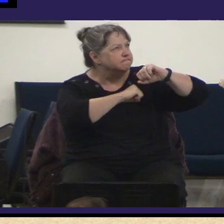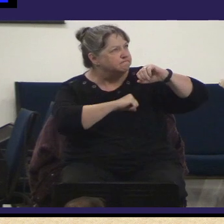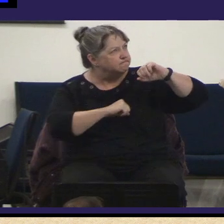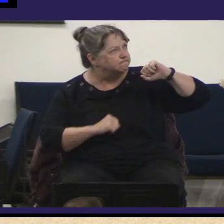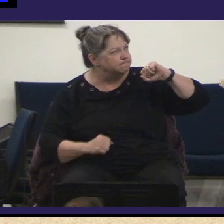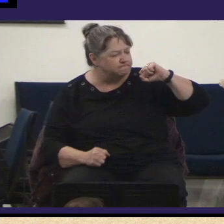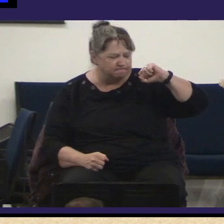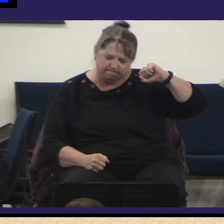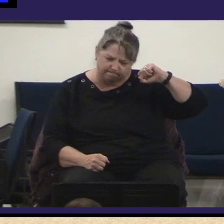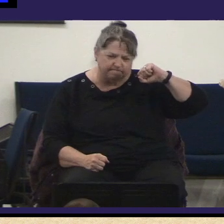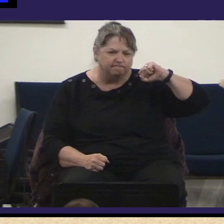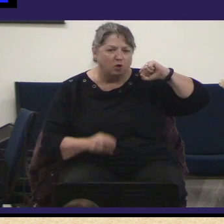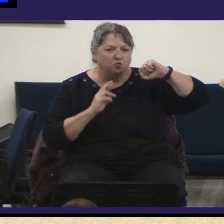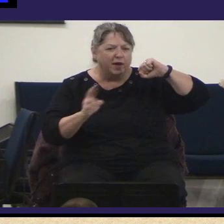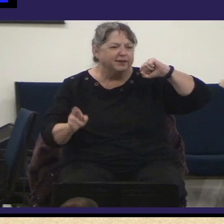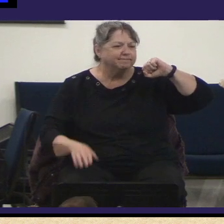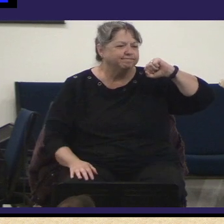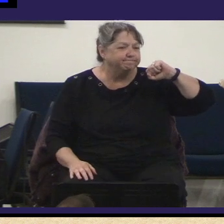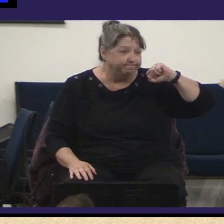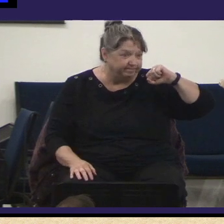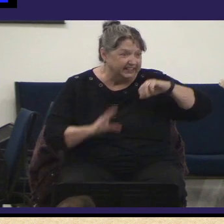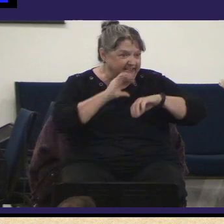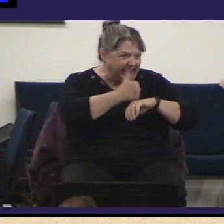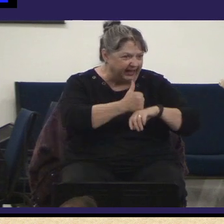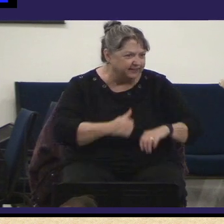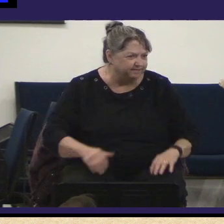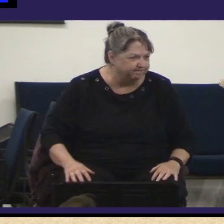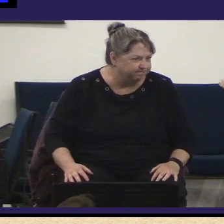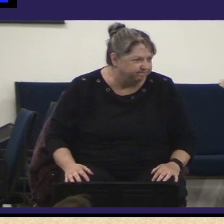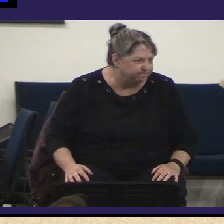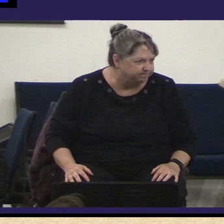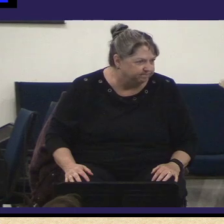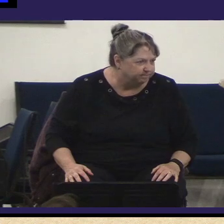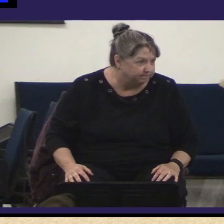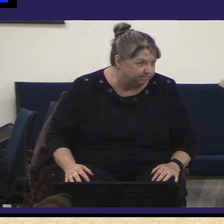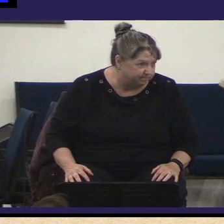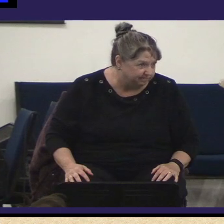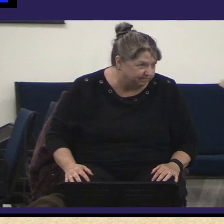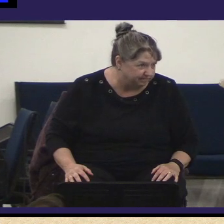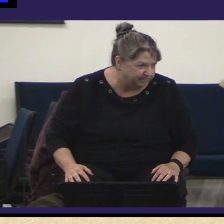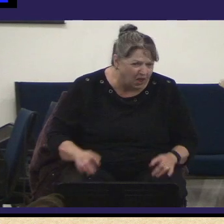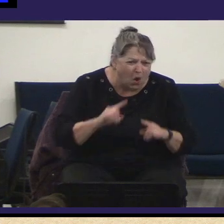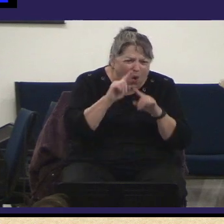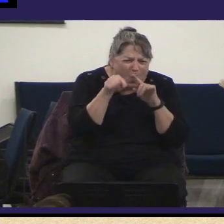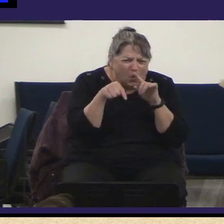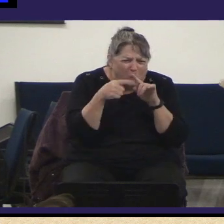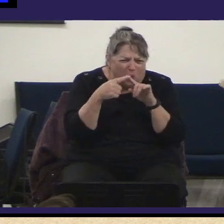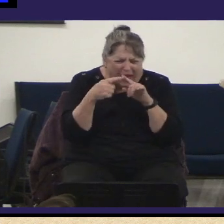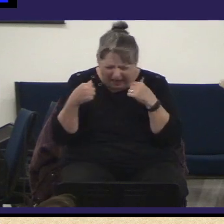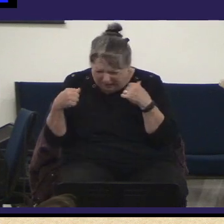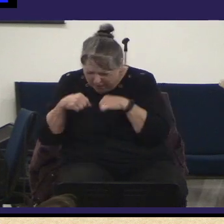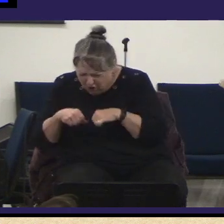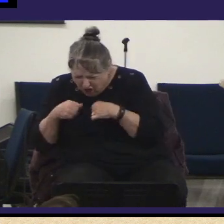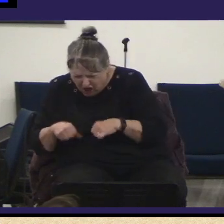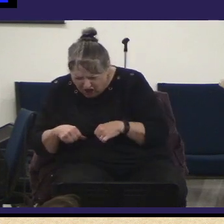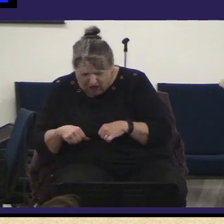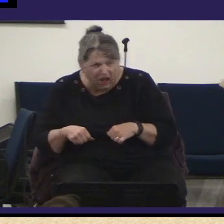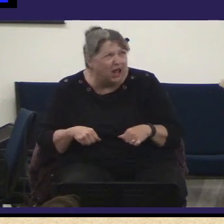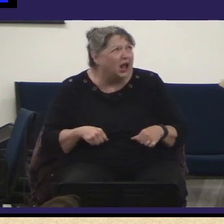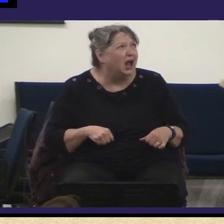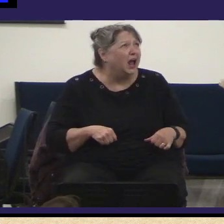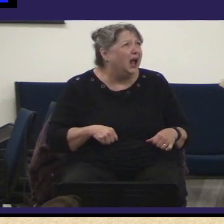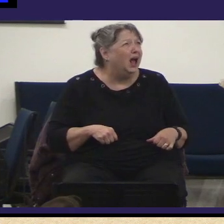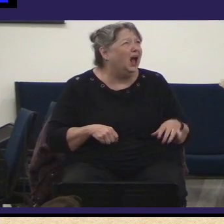or after it comes, but we prepare ourselves before they come. He says, put on the full armor of God